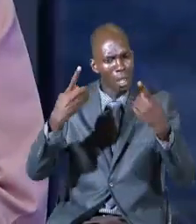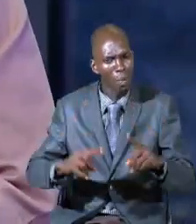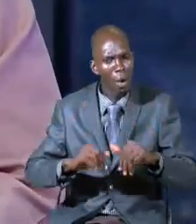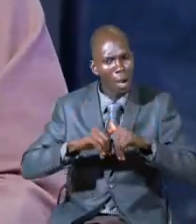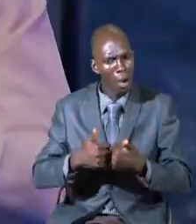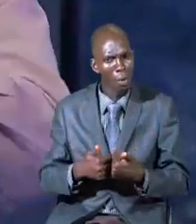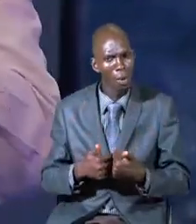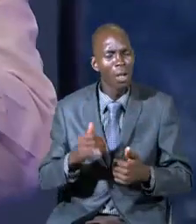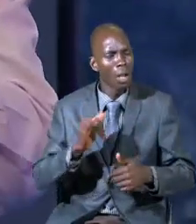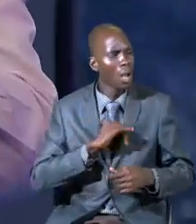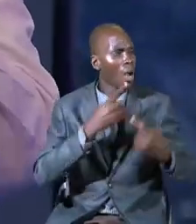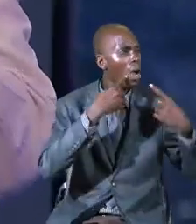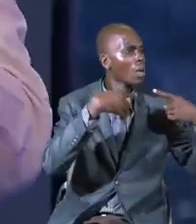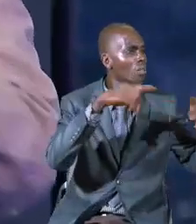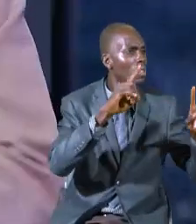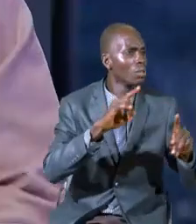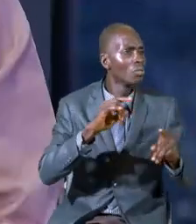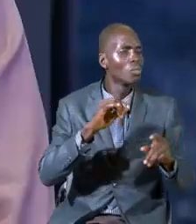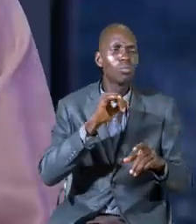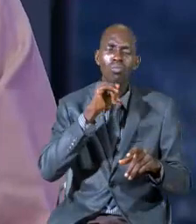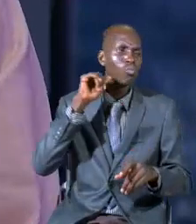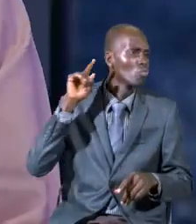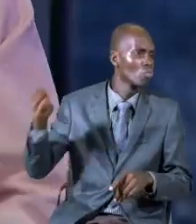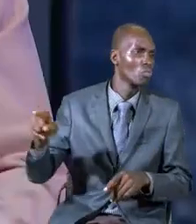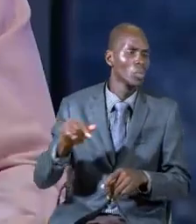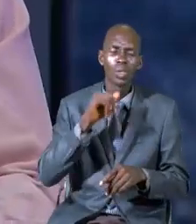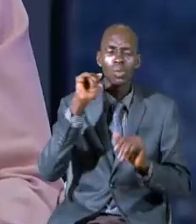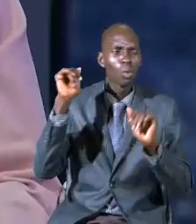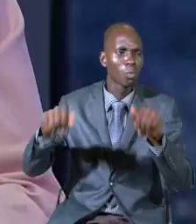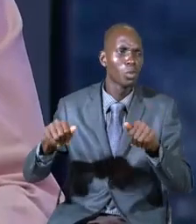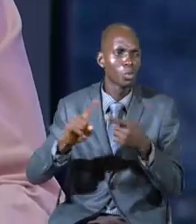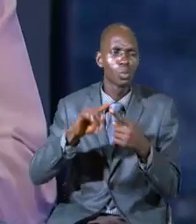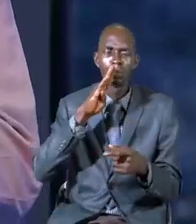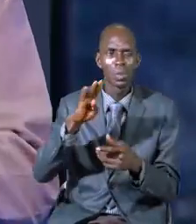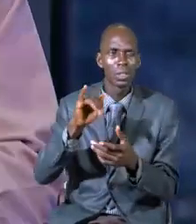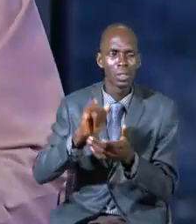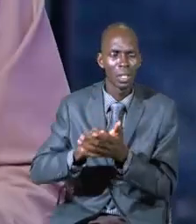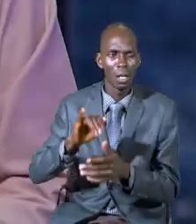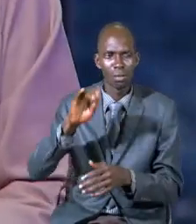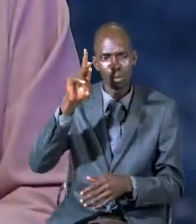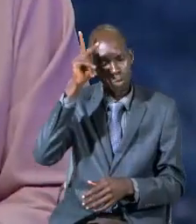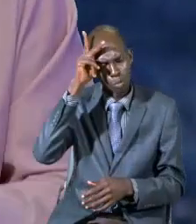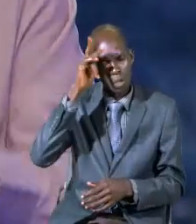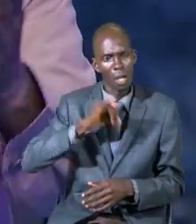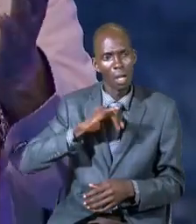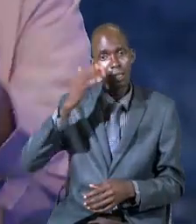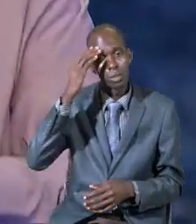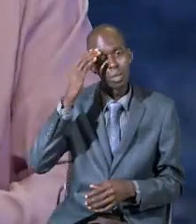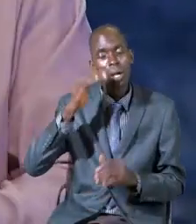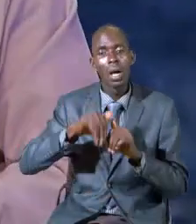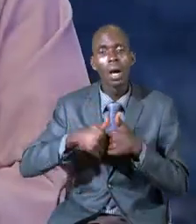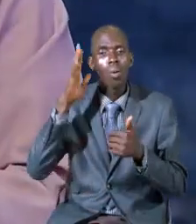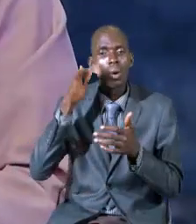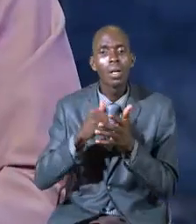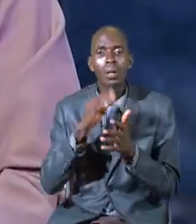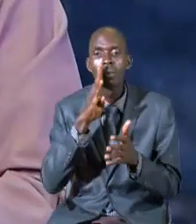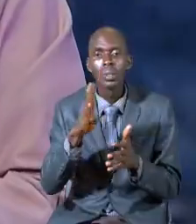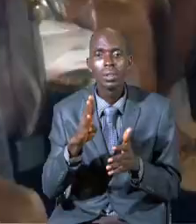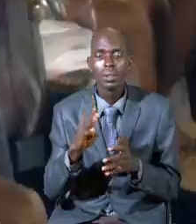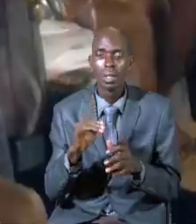told those people, no, it could not be you. How can it be? With faith, all things are